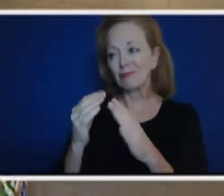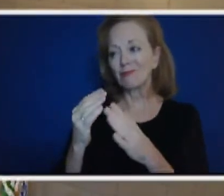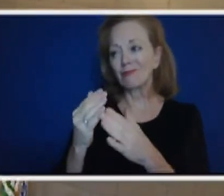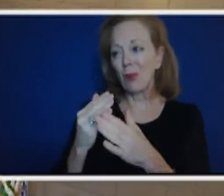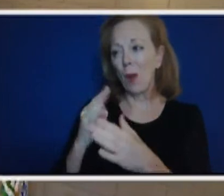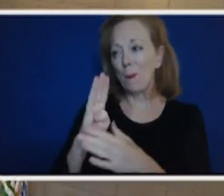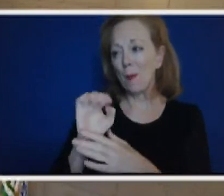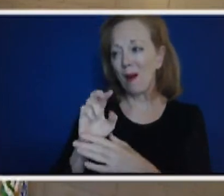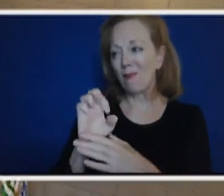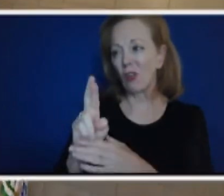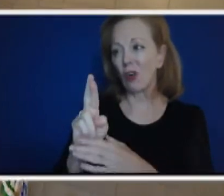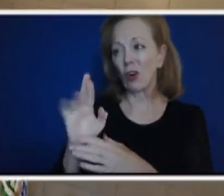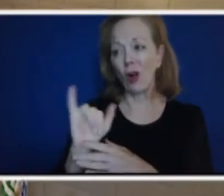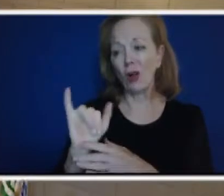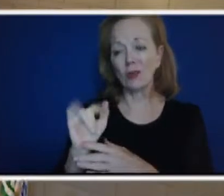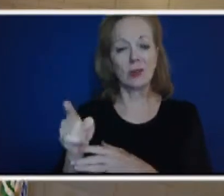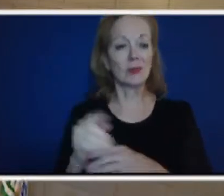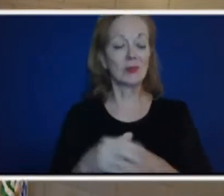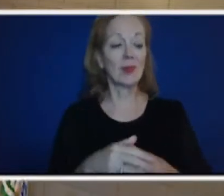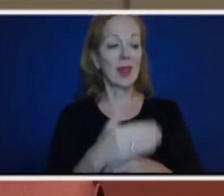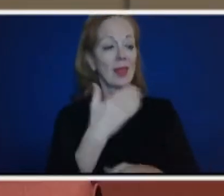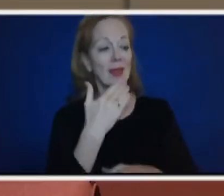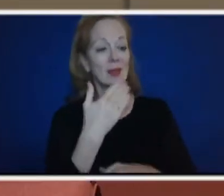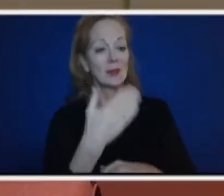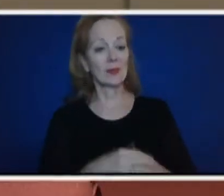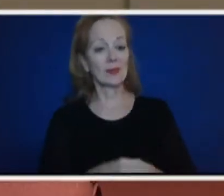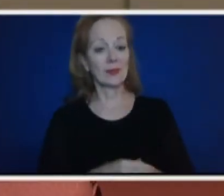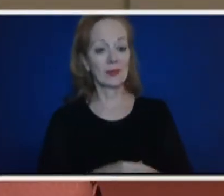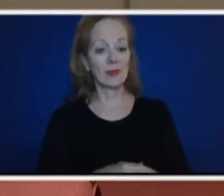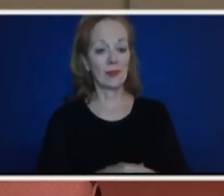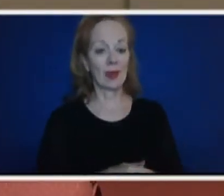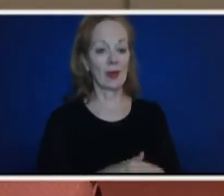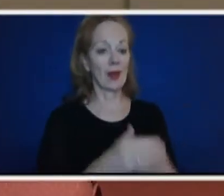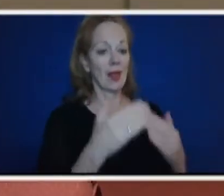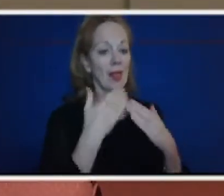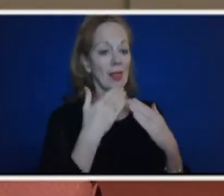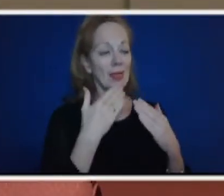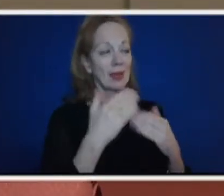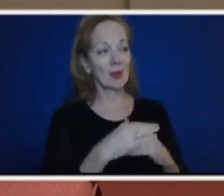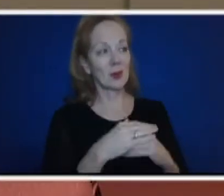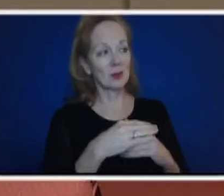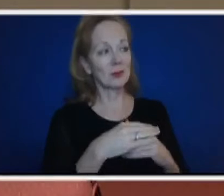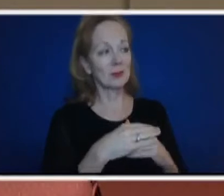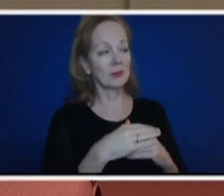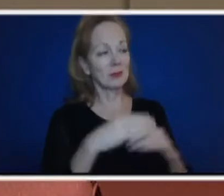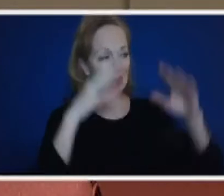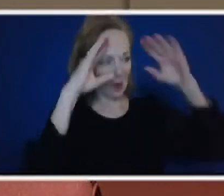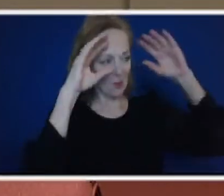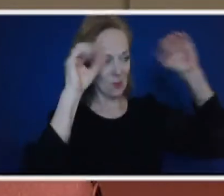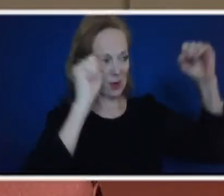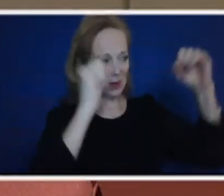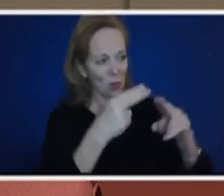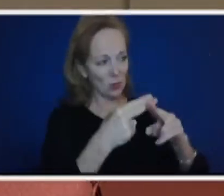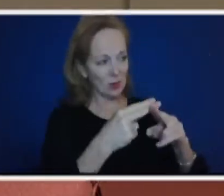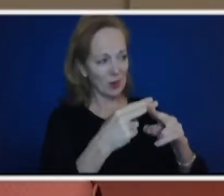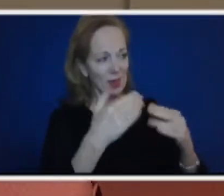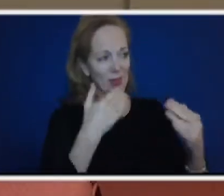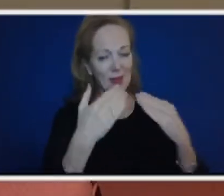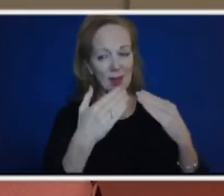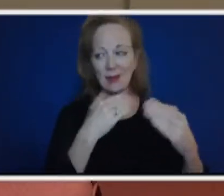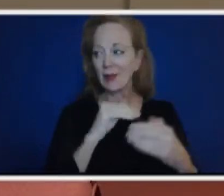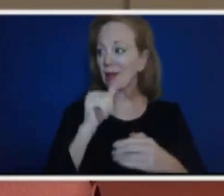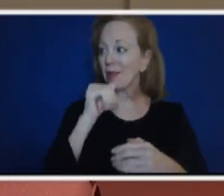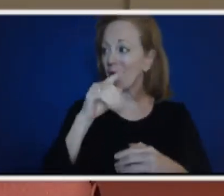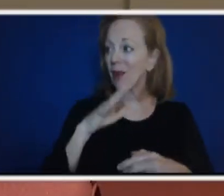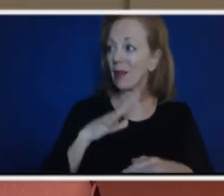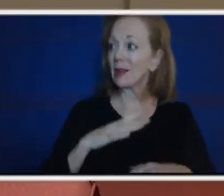you very much. Mr. Graham? Thank you, Mayor Pro Tem, and let me take the opportunity to thank the ladies of Delta Sigma Theta for